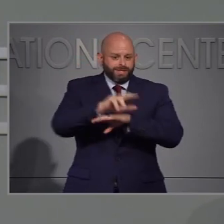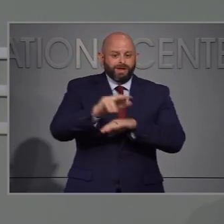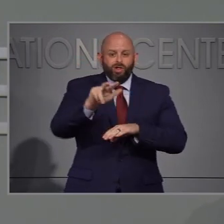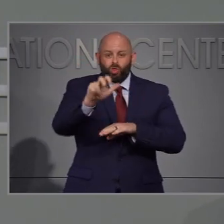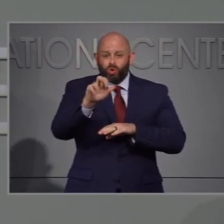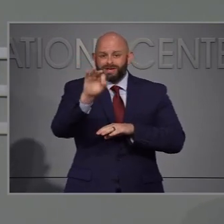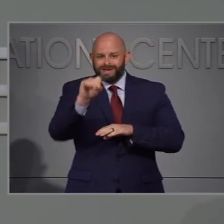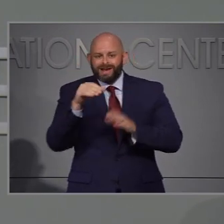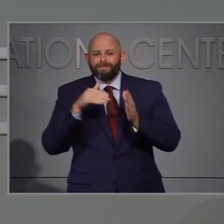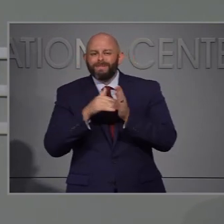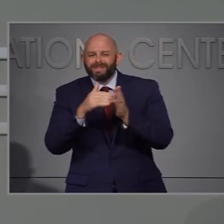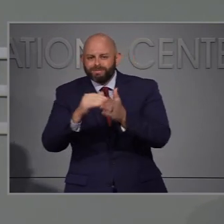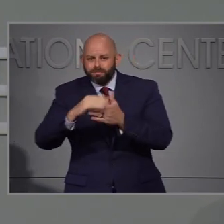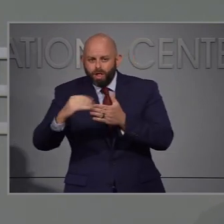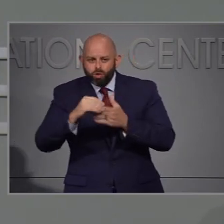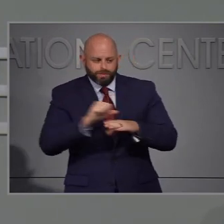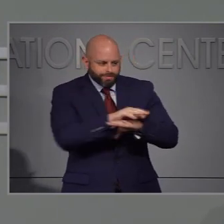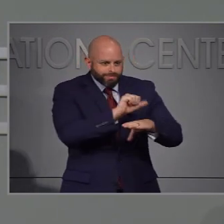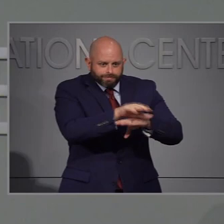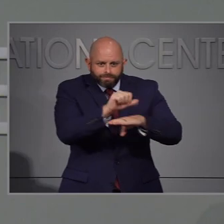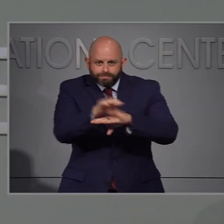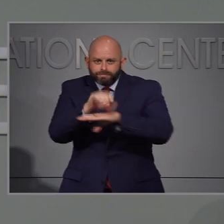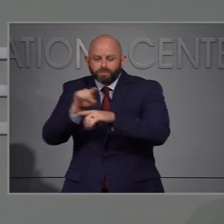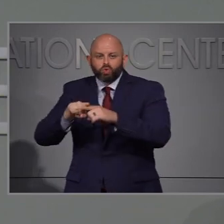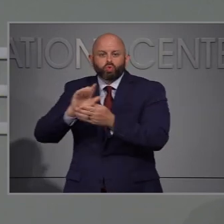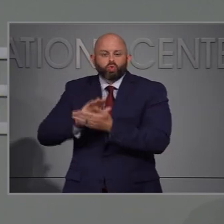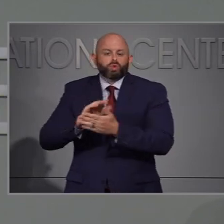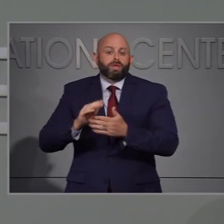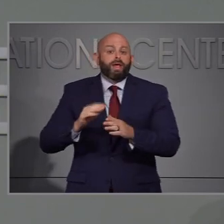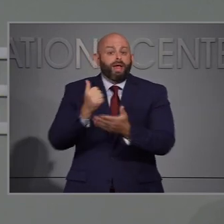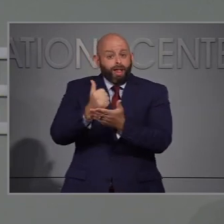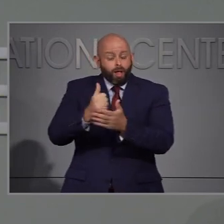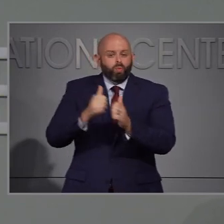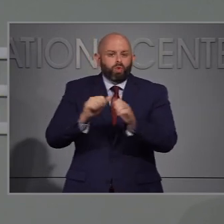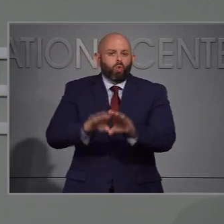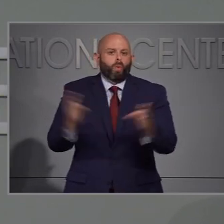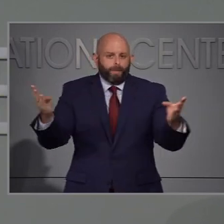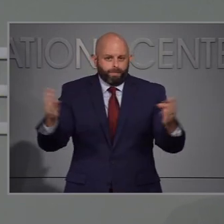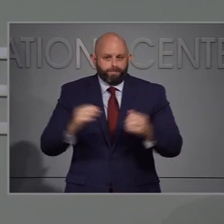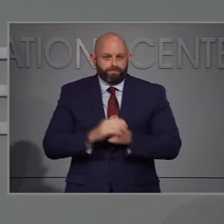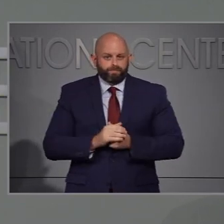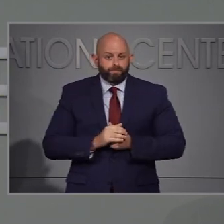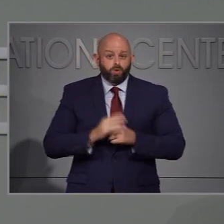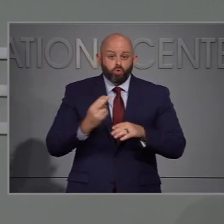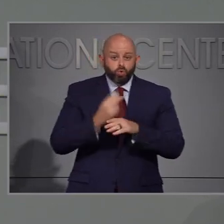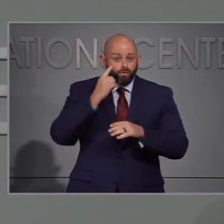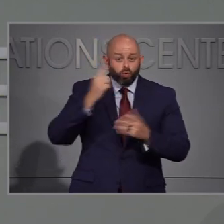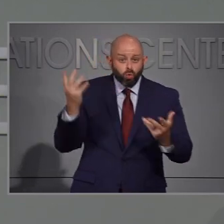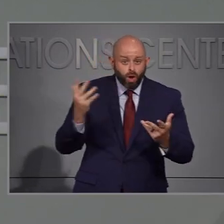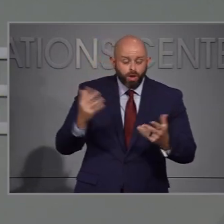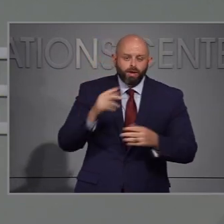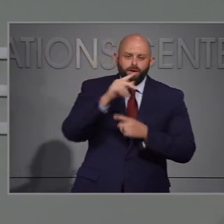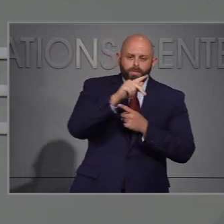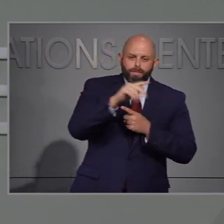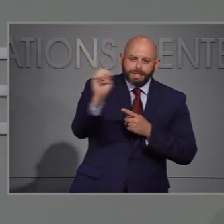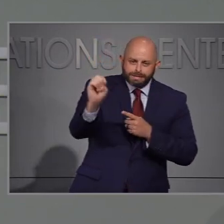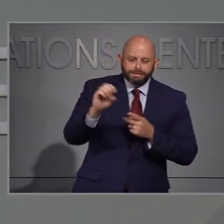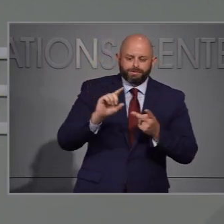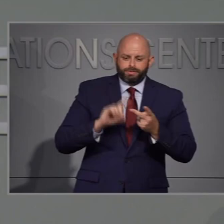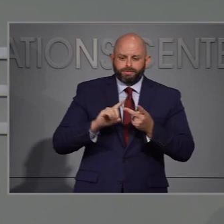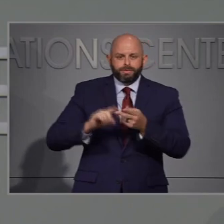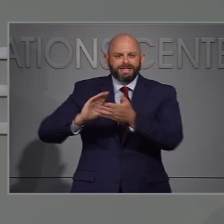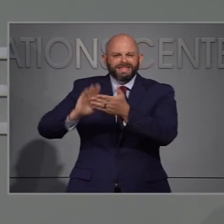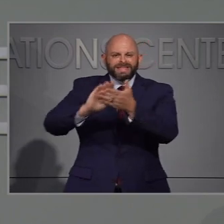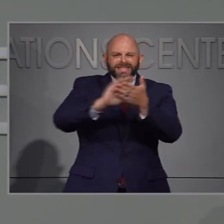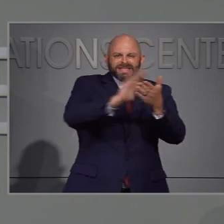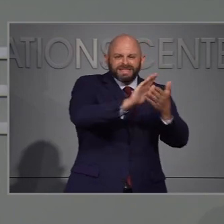to prepare for reopening. Funds that will be used for personal protective equipment, cleaning supplies, and other badly needed resources to